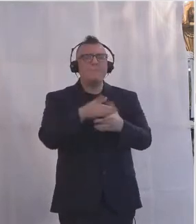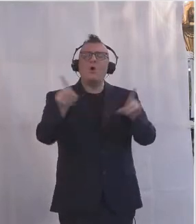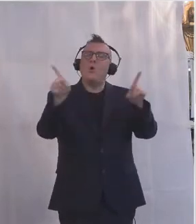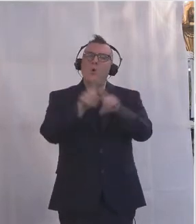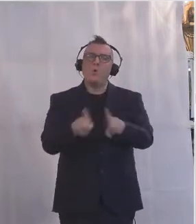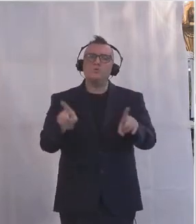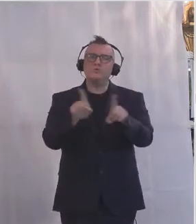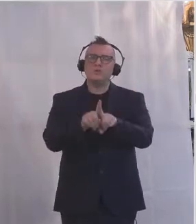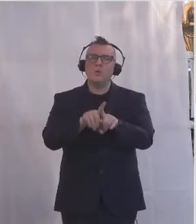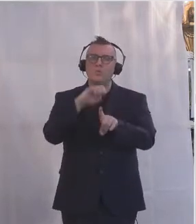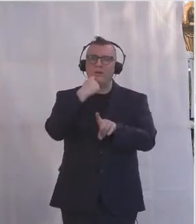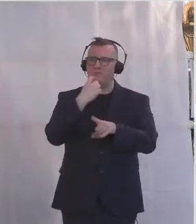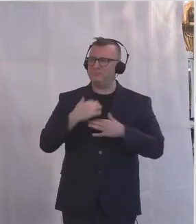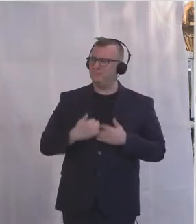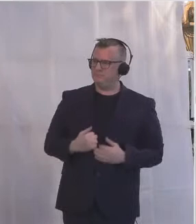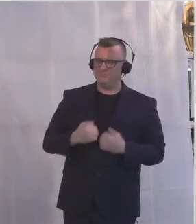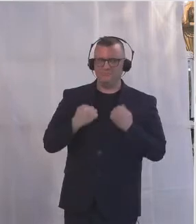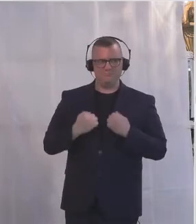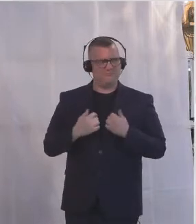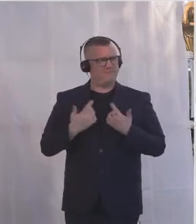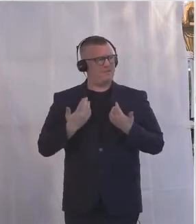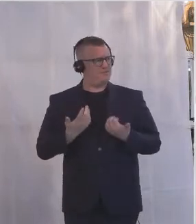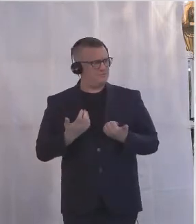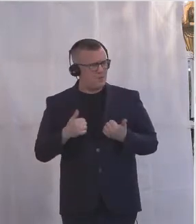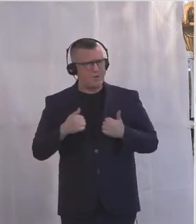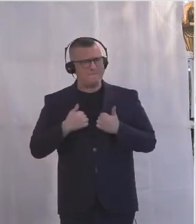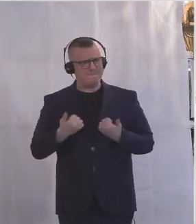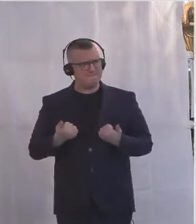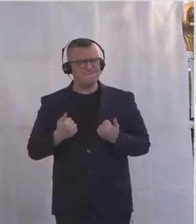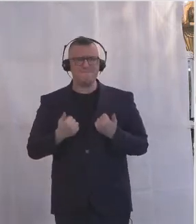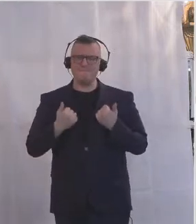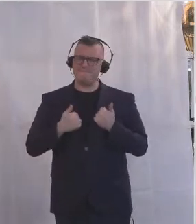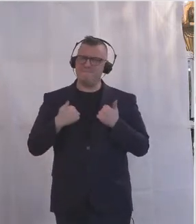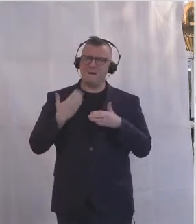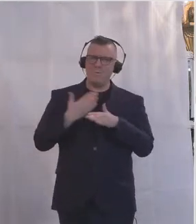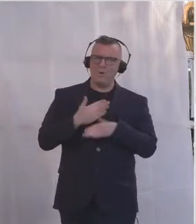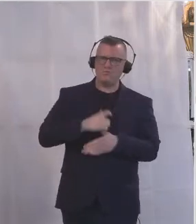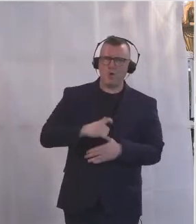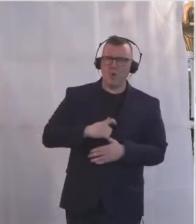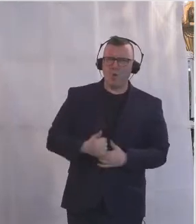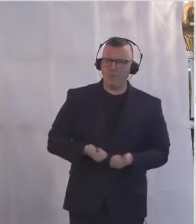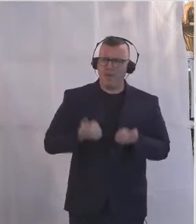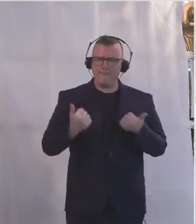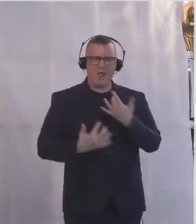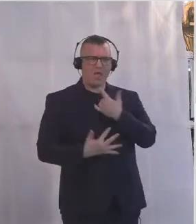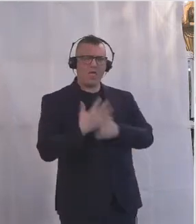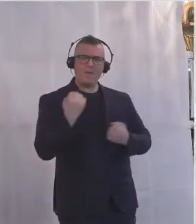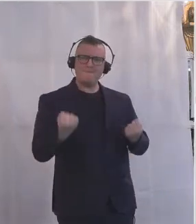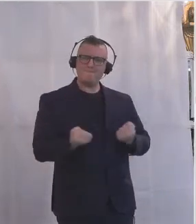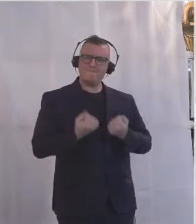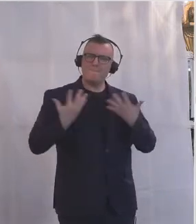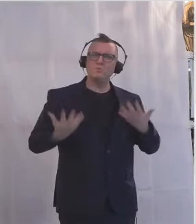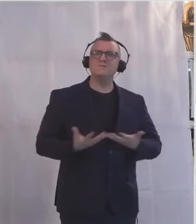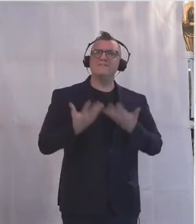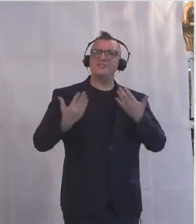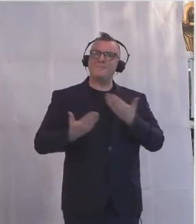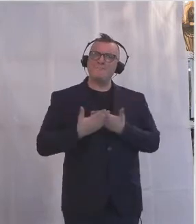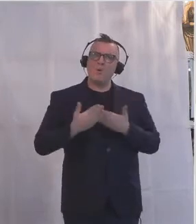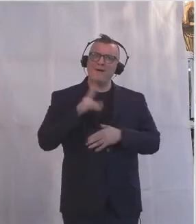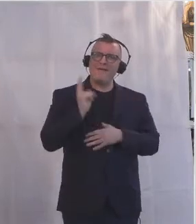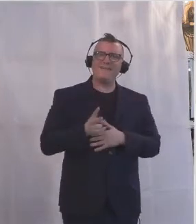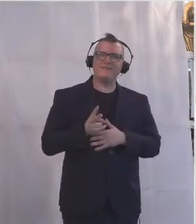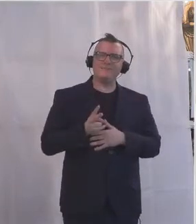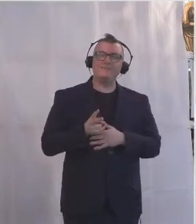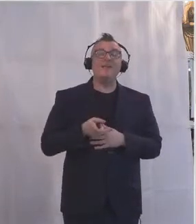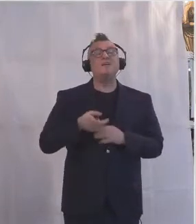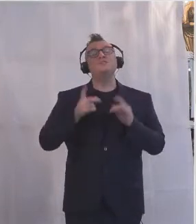also feeling really good about their vocation and their values, and re-inspired and re-motivated. So I want to see a